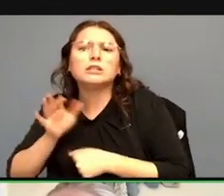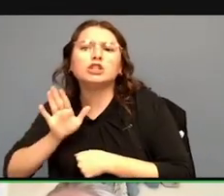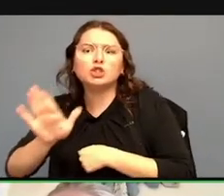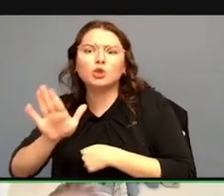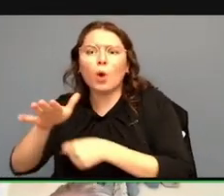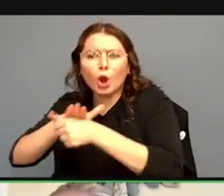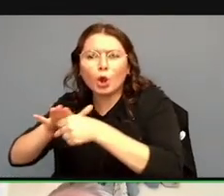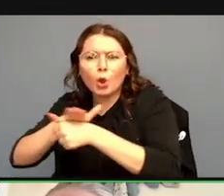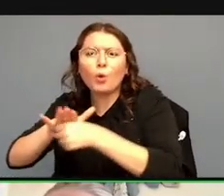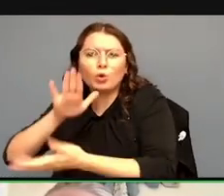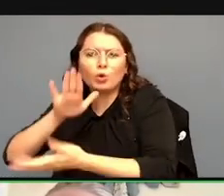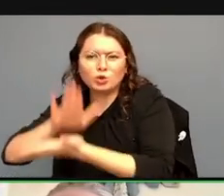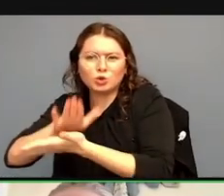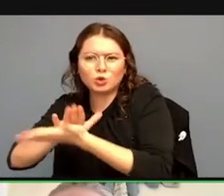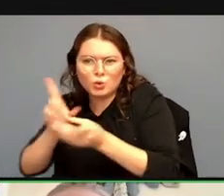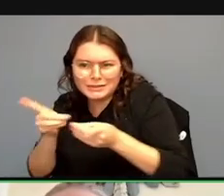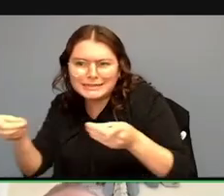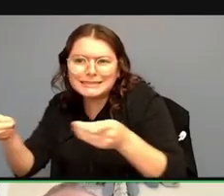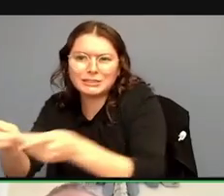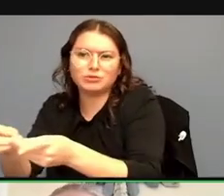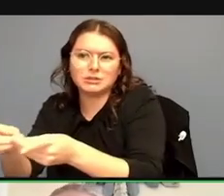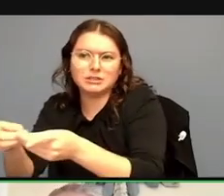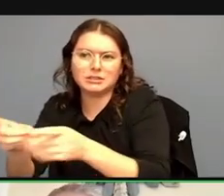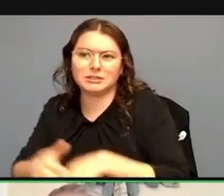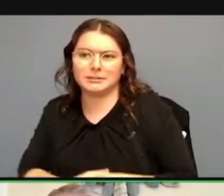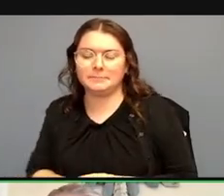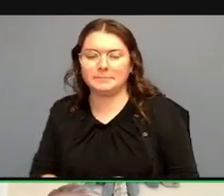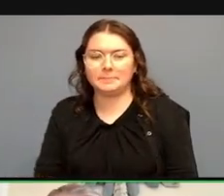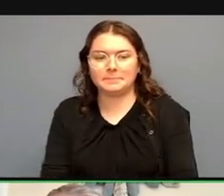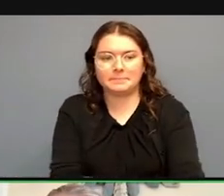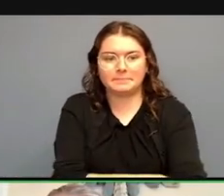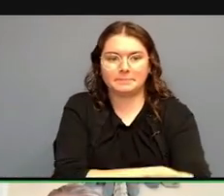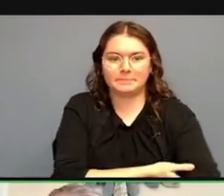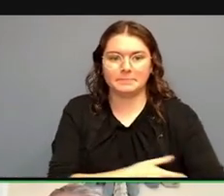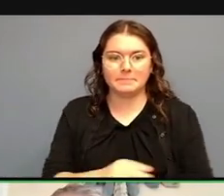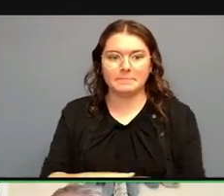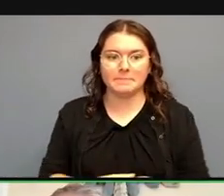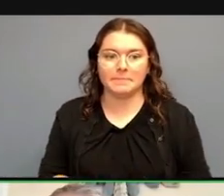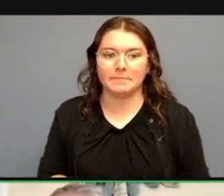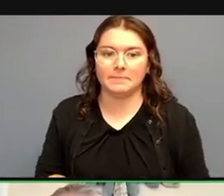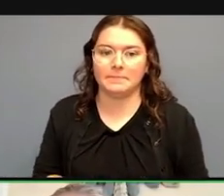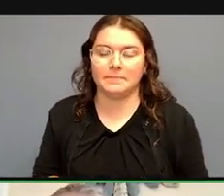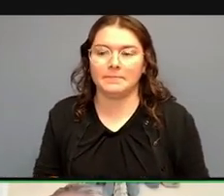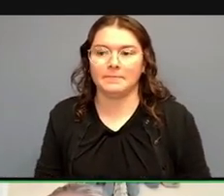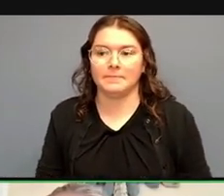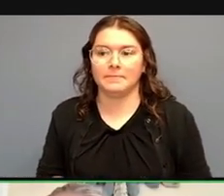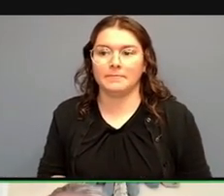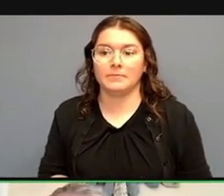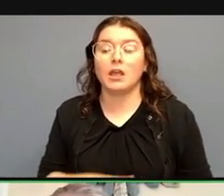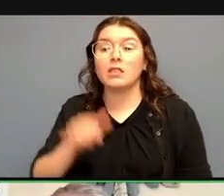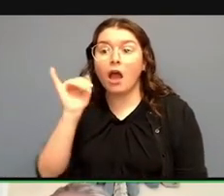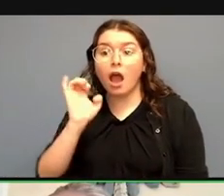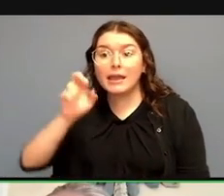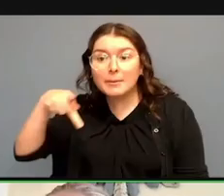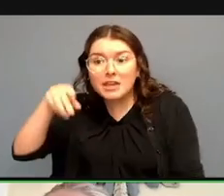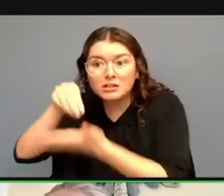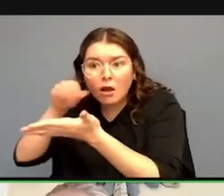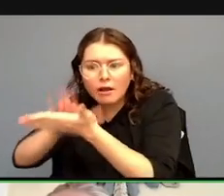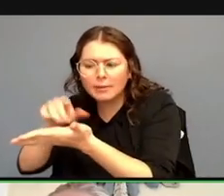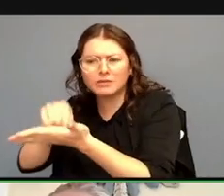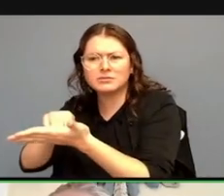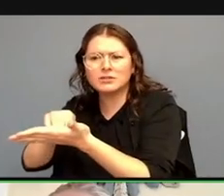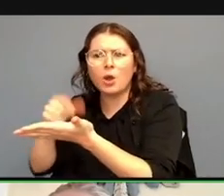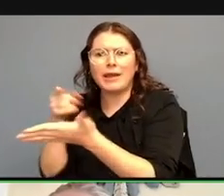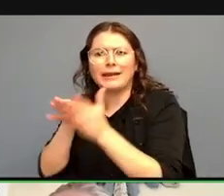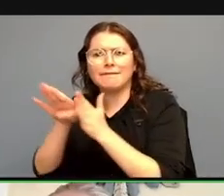local school district where you live. And then what that IEP document is supposed to